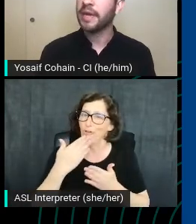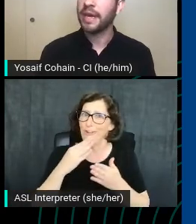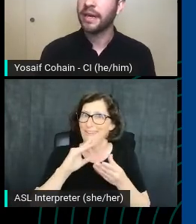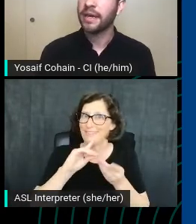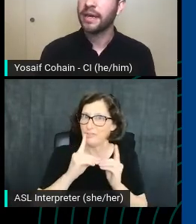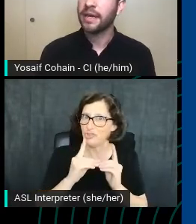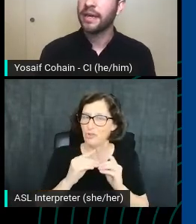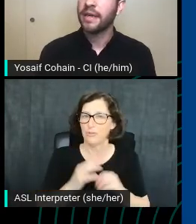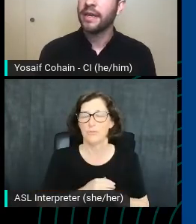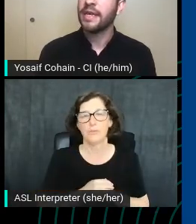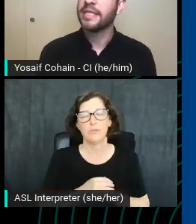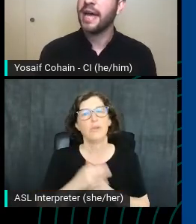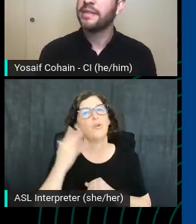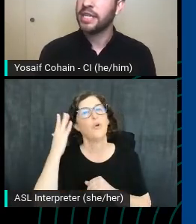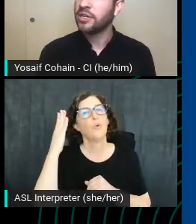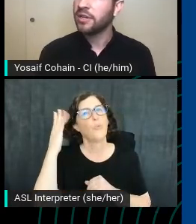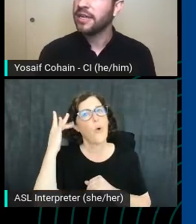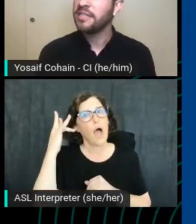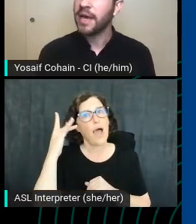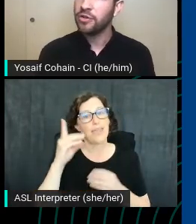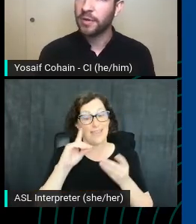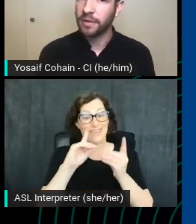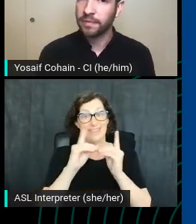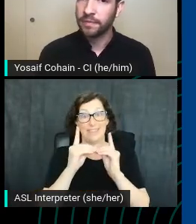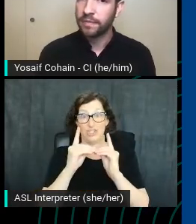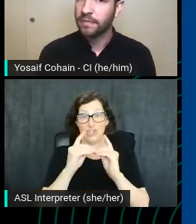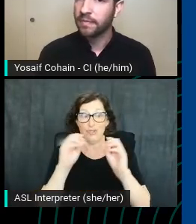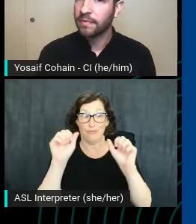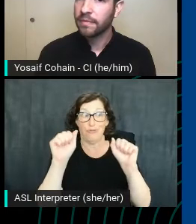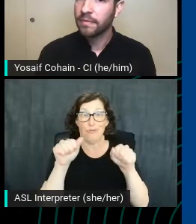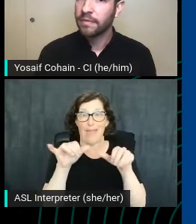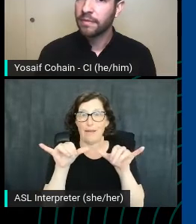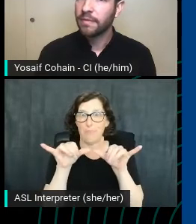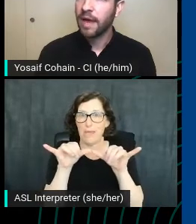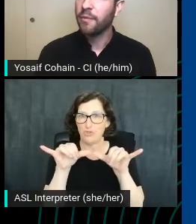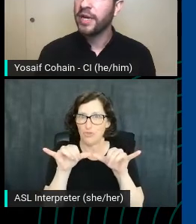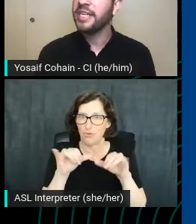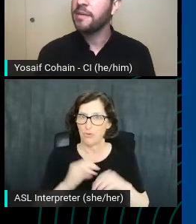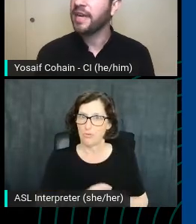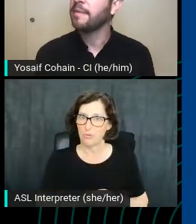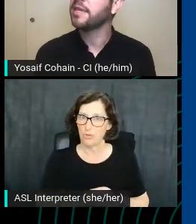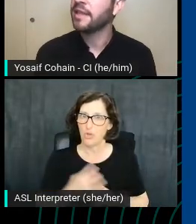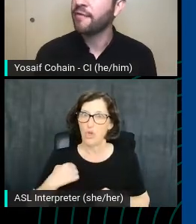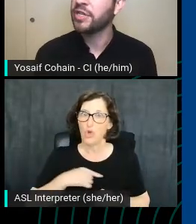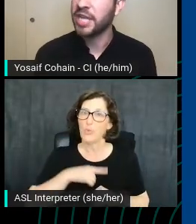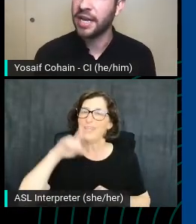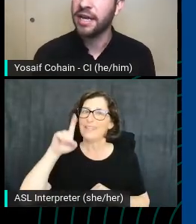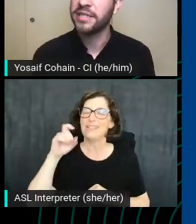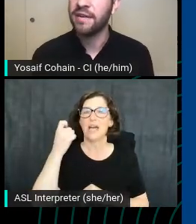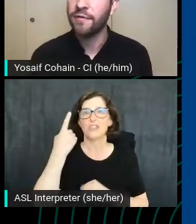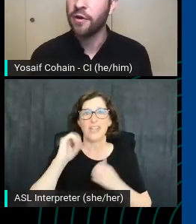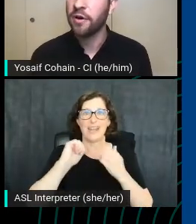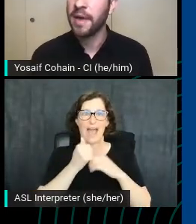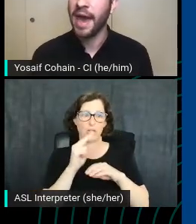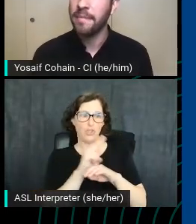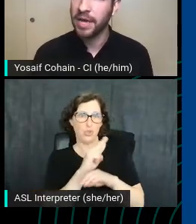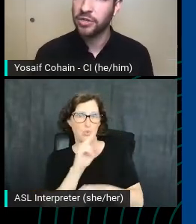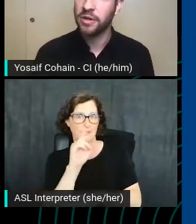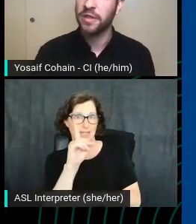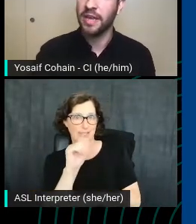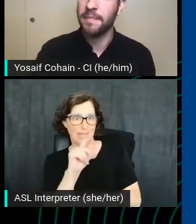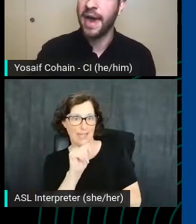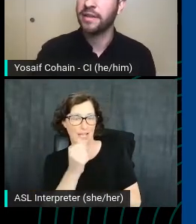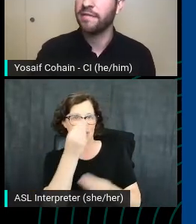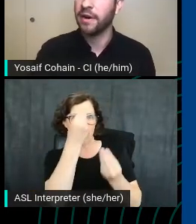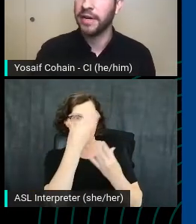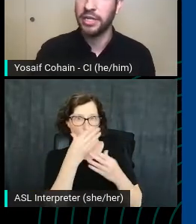reason being is that digital is measurable. And we need to be able to leverage data to inform and measure